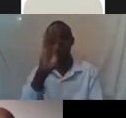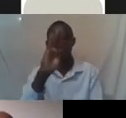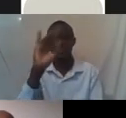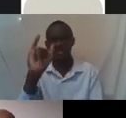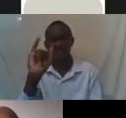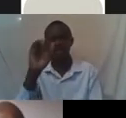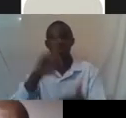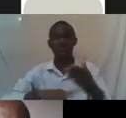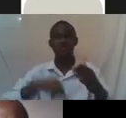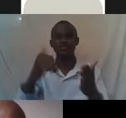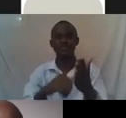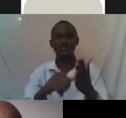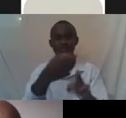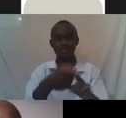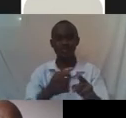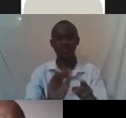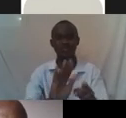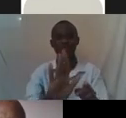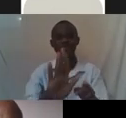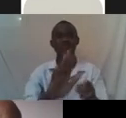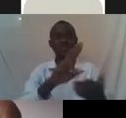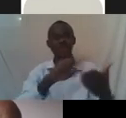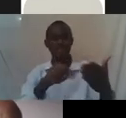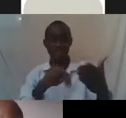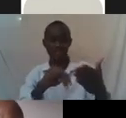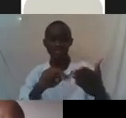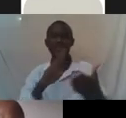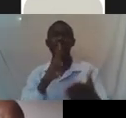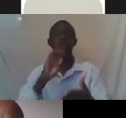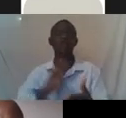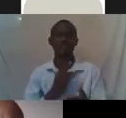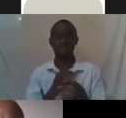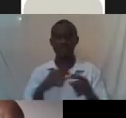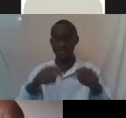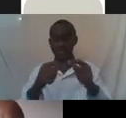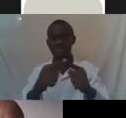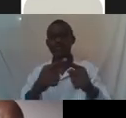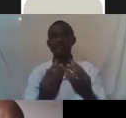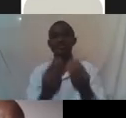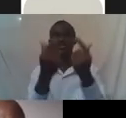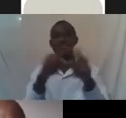What problem from your reading? We all have different readings. Are we trying to solve as a country?